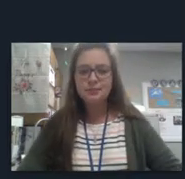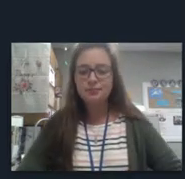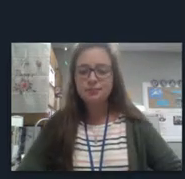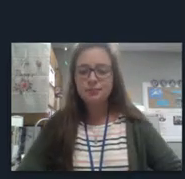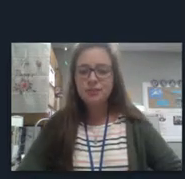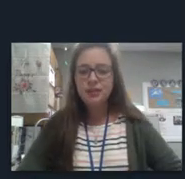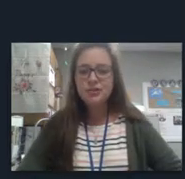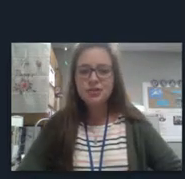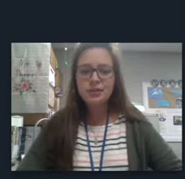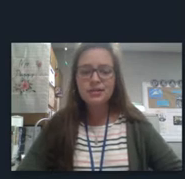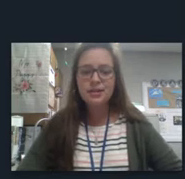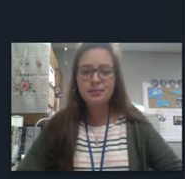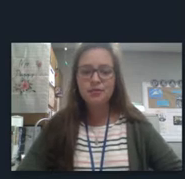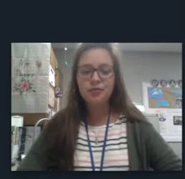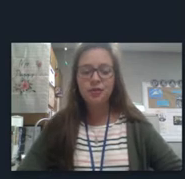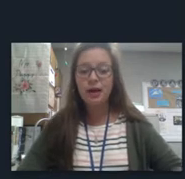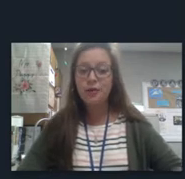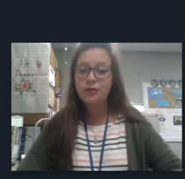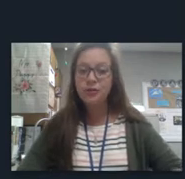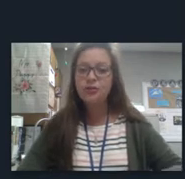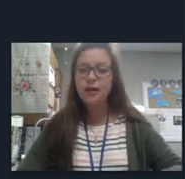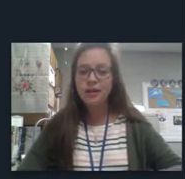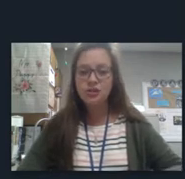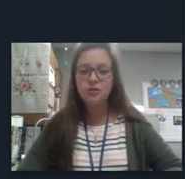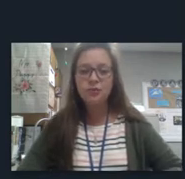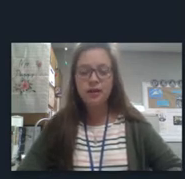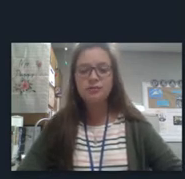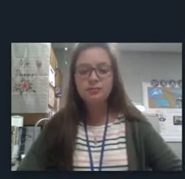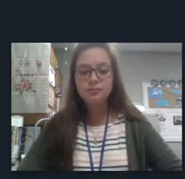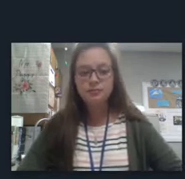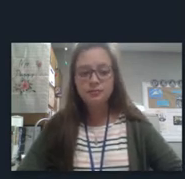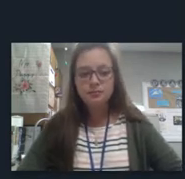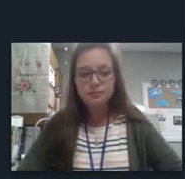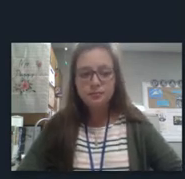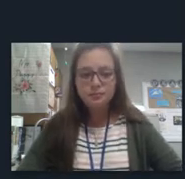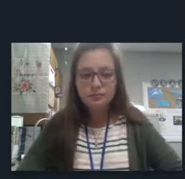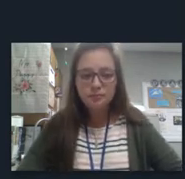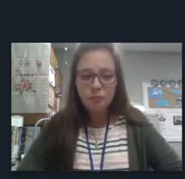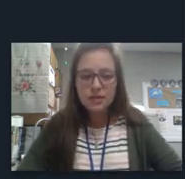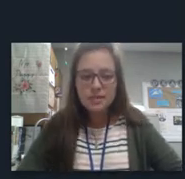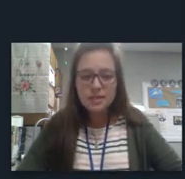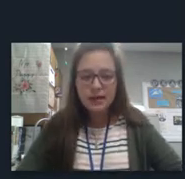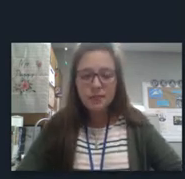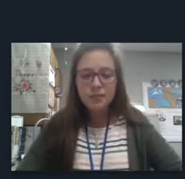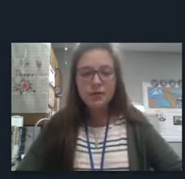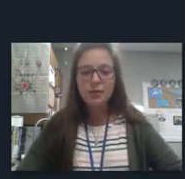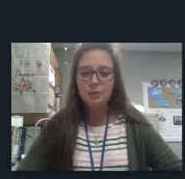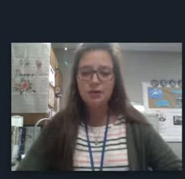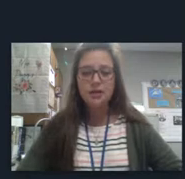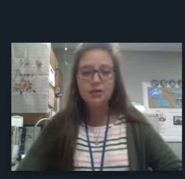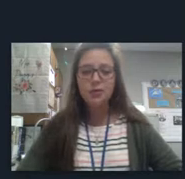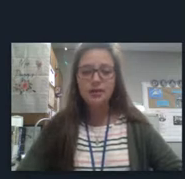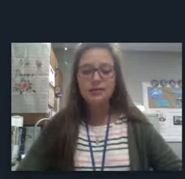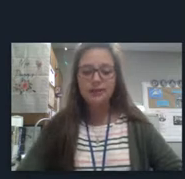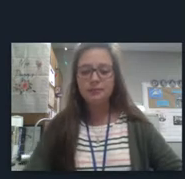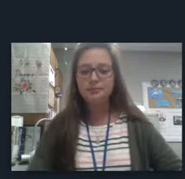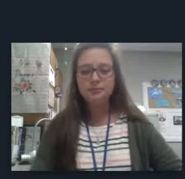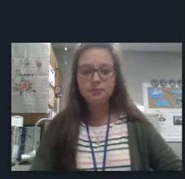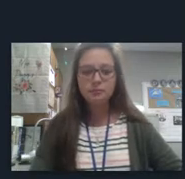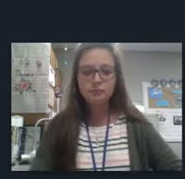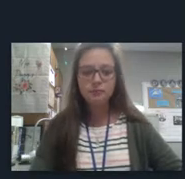end. So their example for how old are you, age you what is the title of the book, book title what,